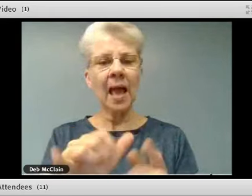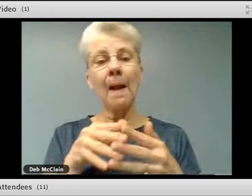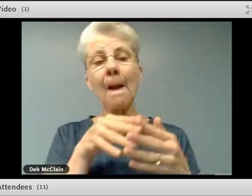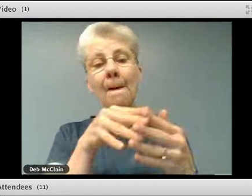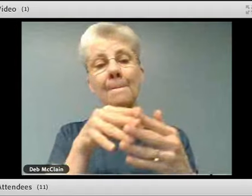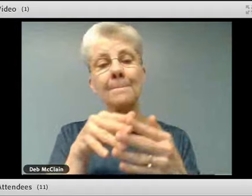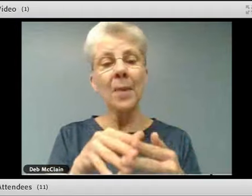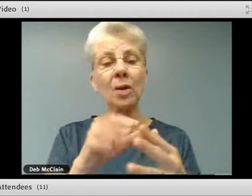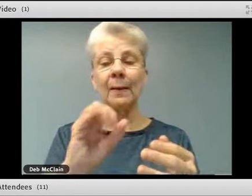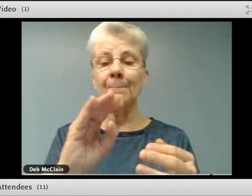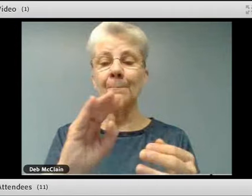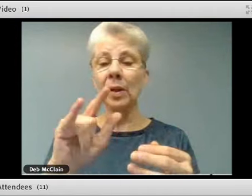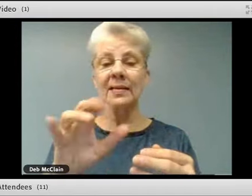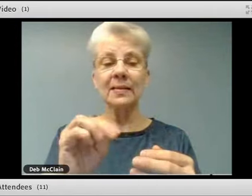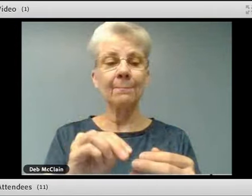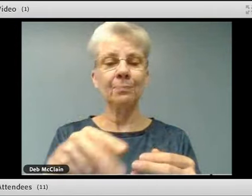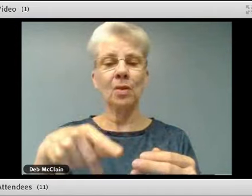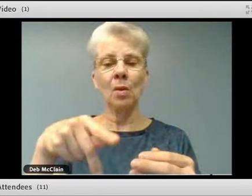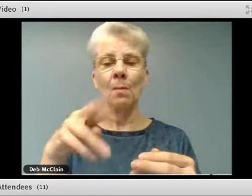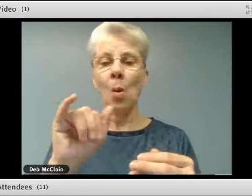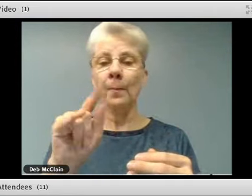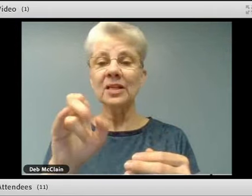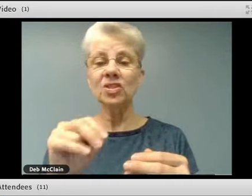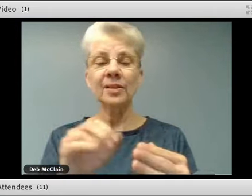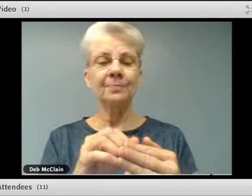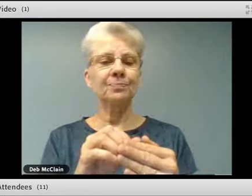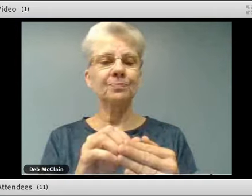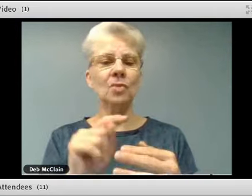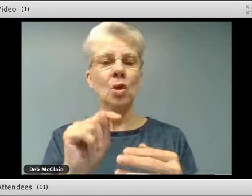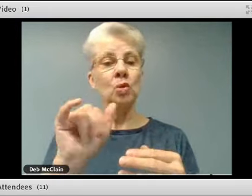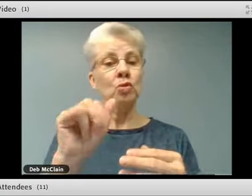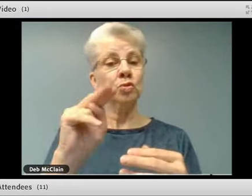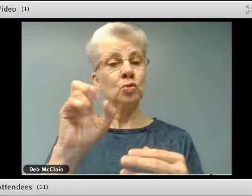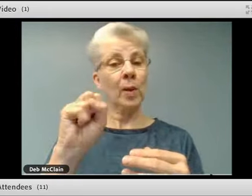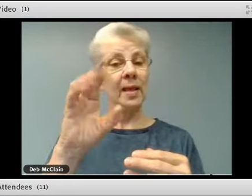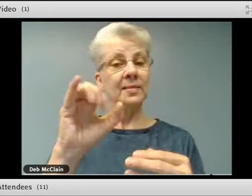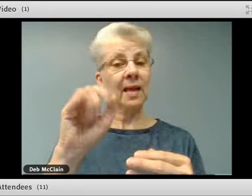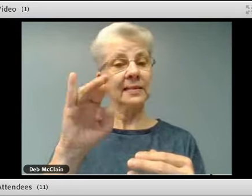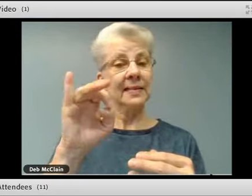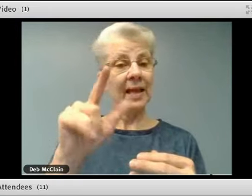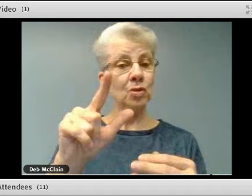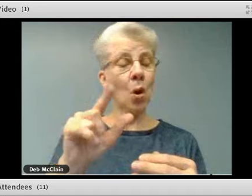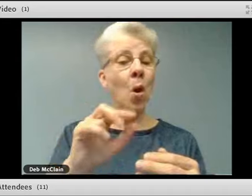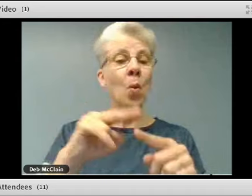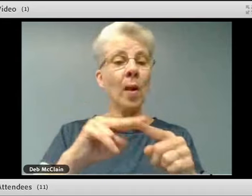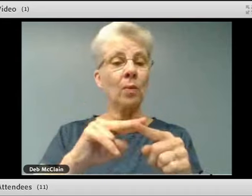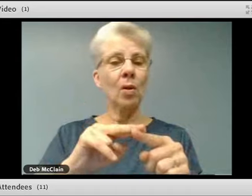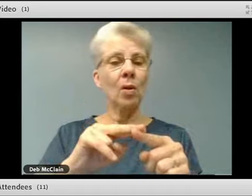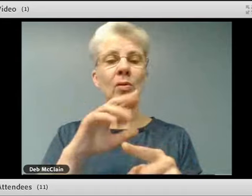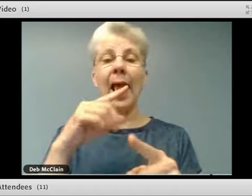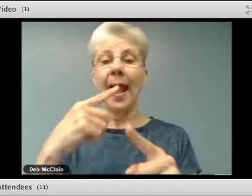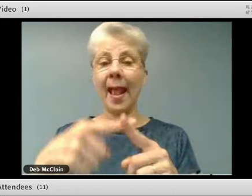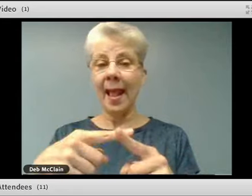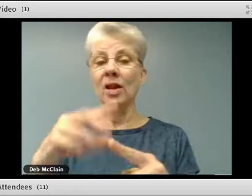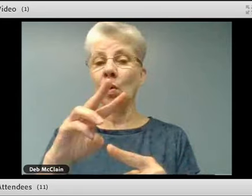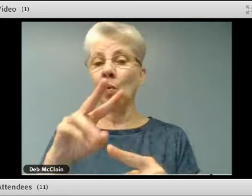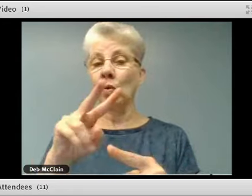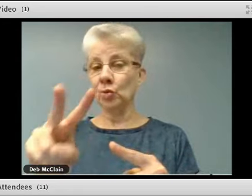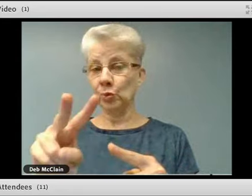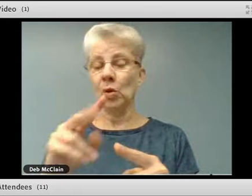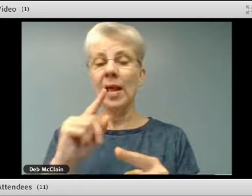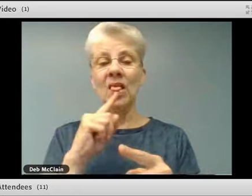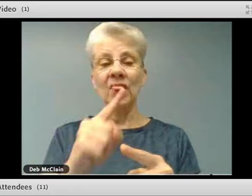prohibition, the Transcontinental Railroad, and the World War II home front. So these curated exhibitions